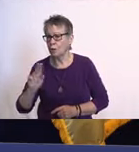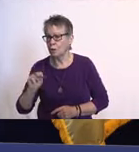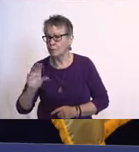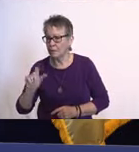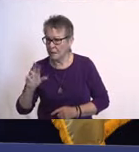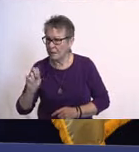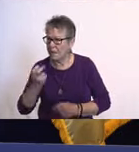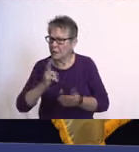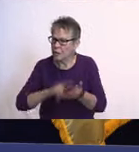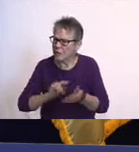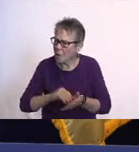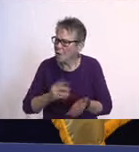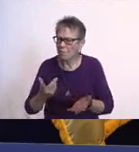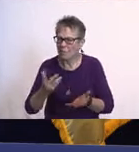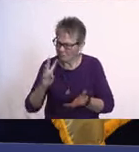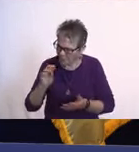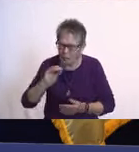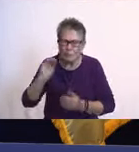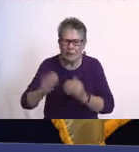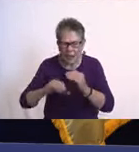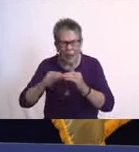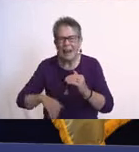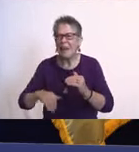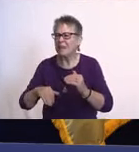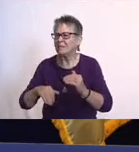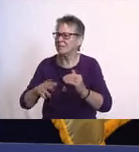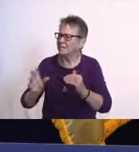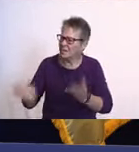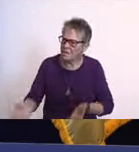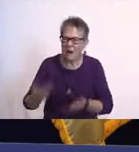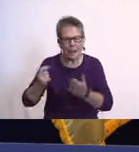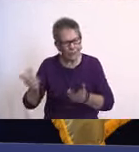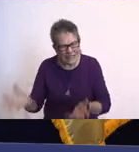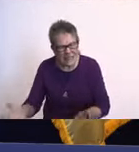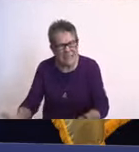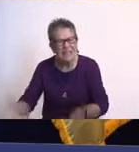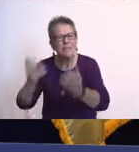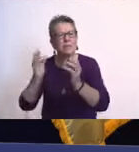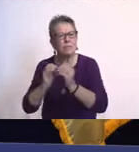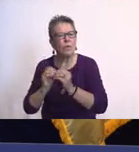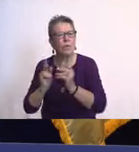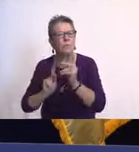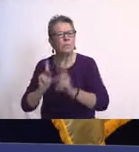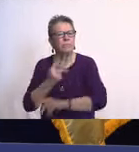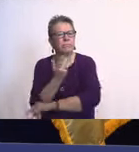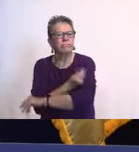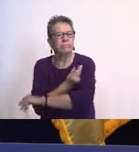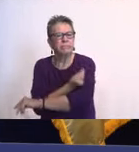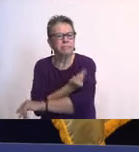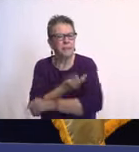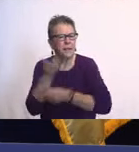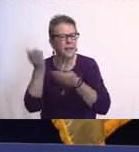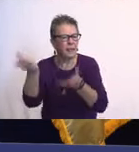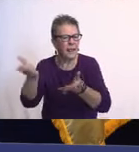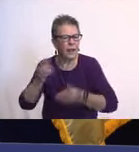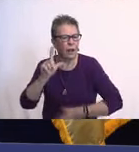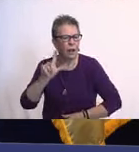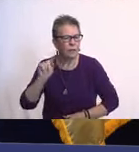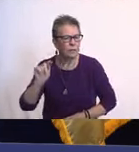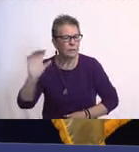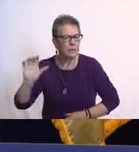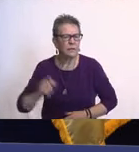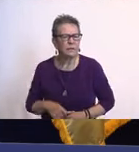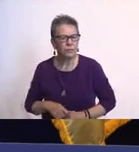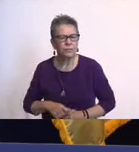offer against hospital admission and intensive care unit and intubation for mechanical ventilation and death.